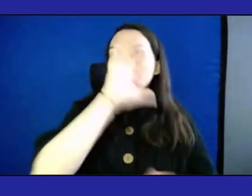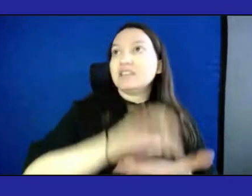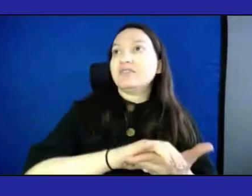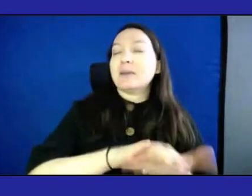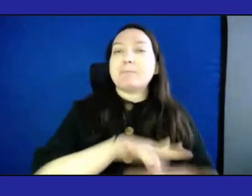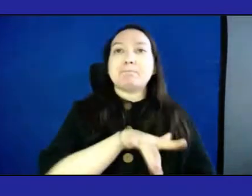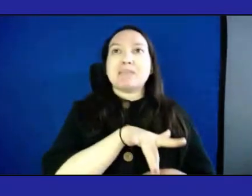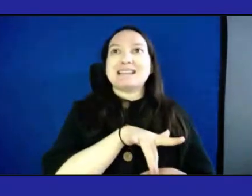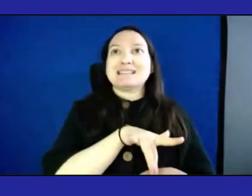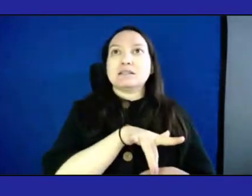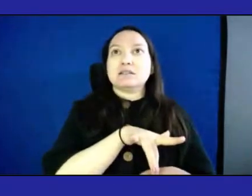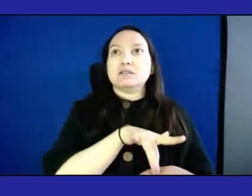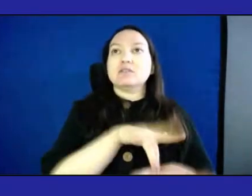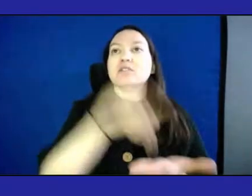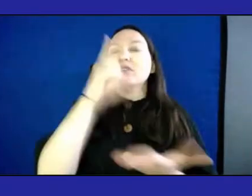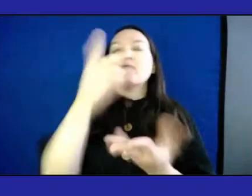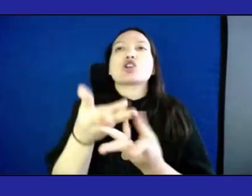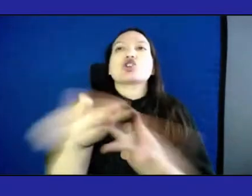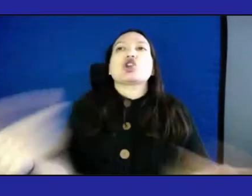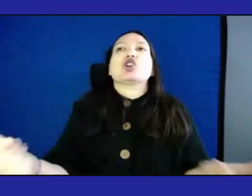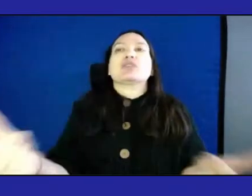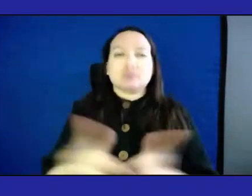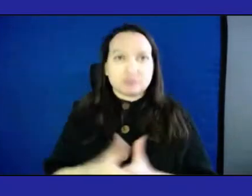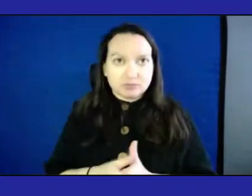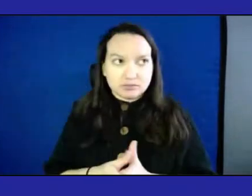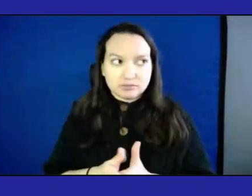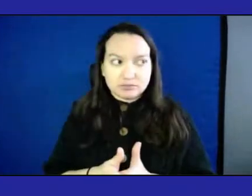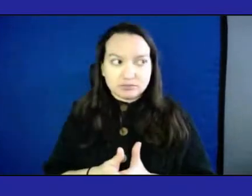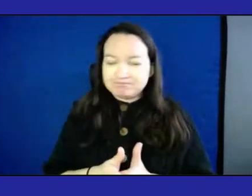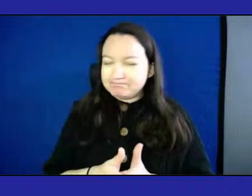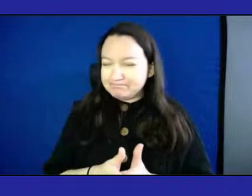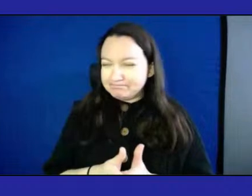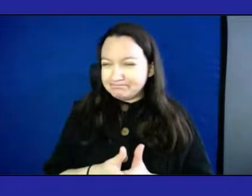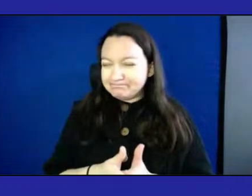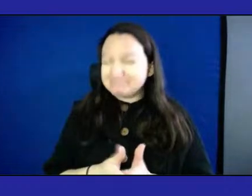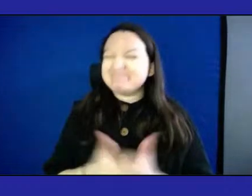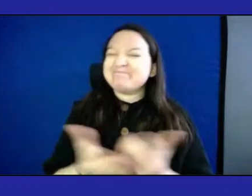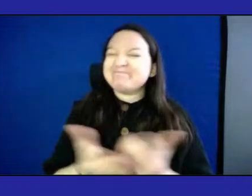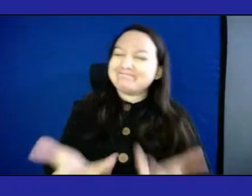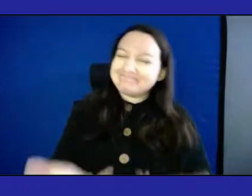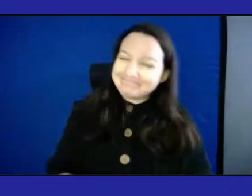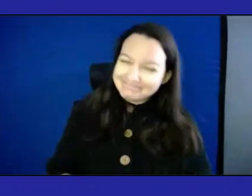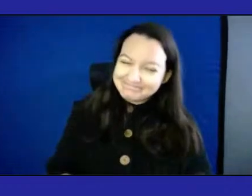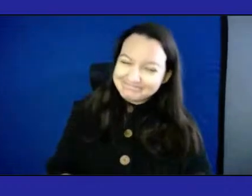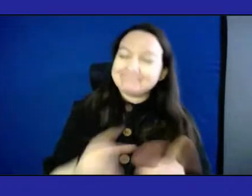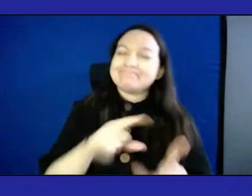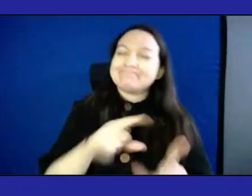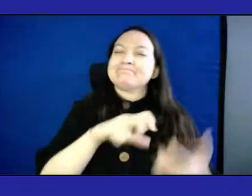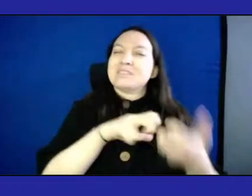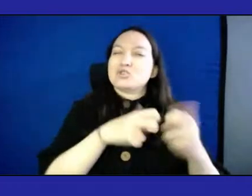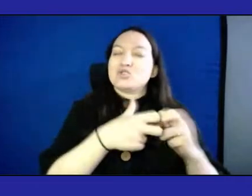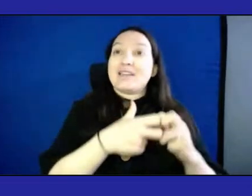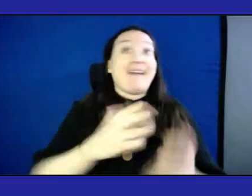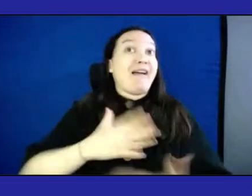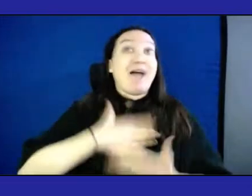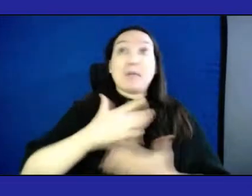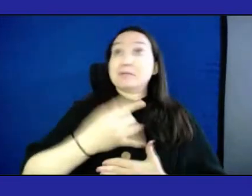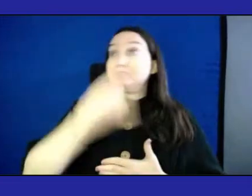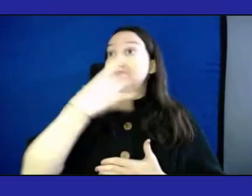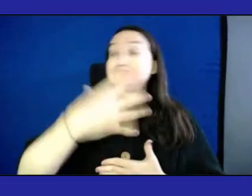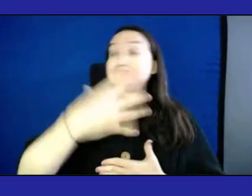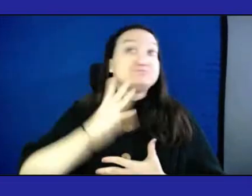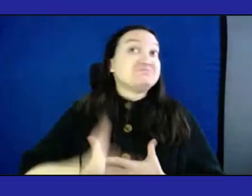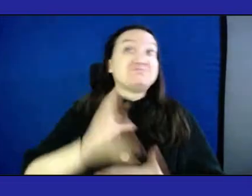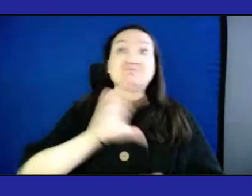medicines are for cure. And right, there the issue is people are happy to take it. They'll take as much